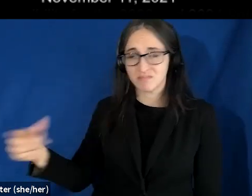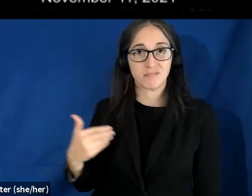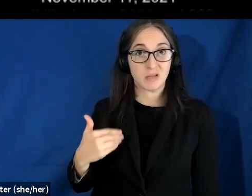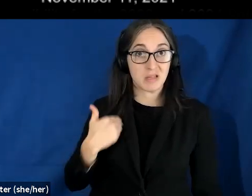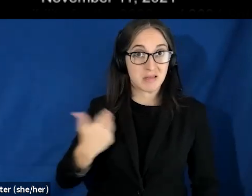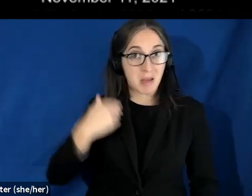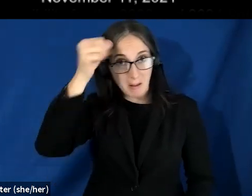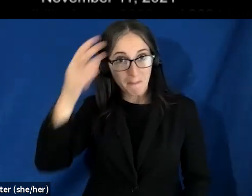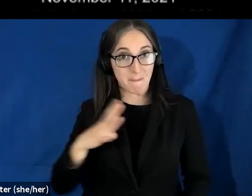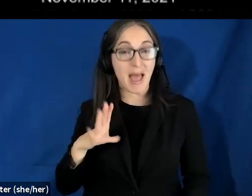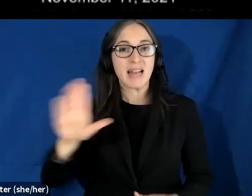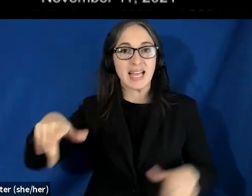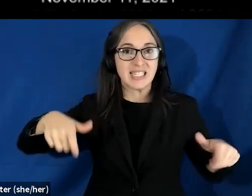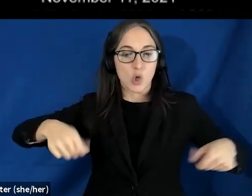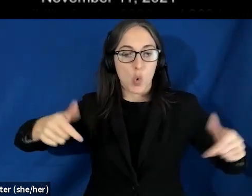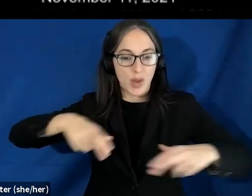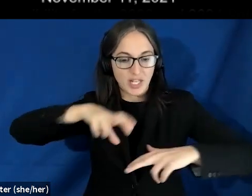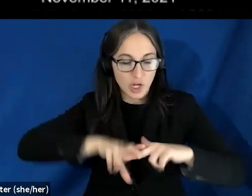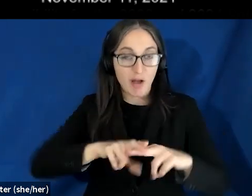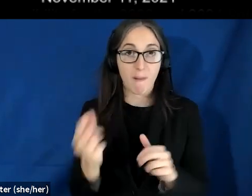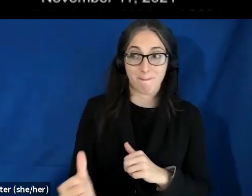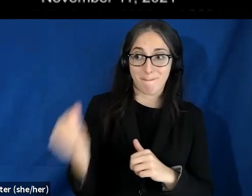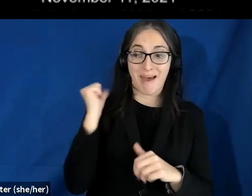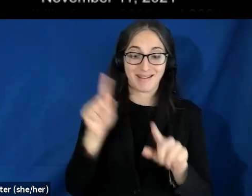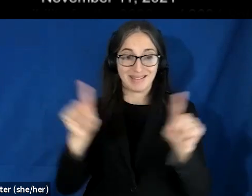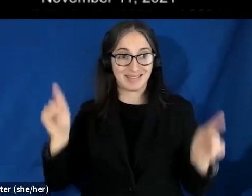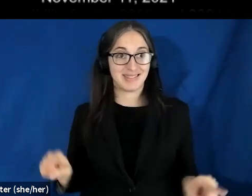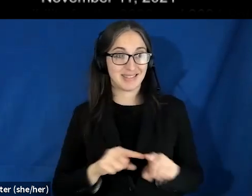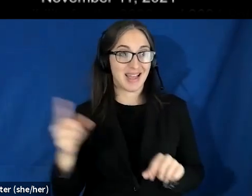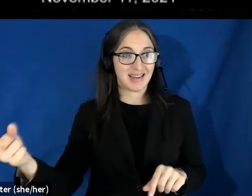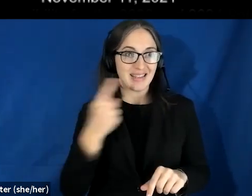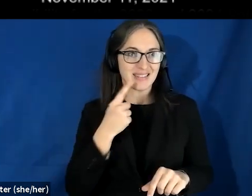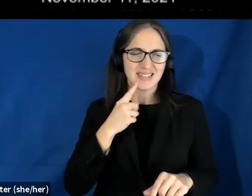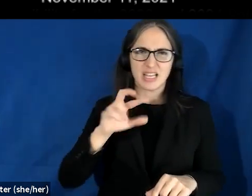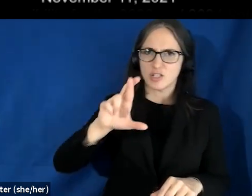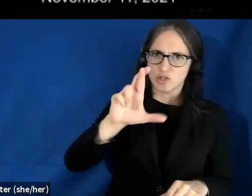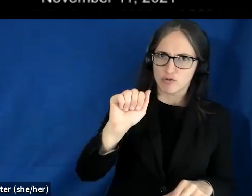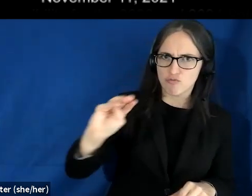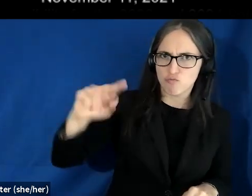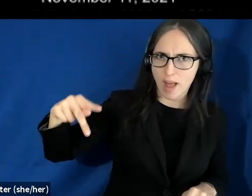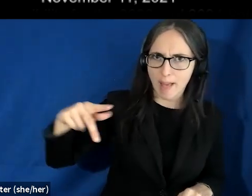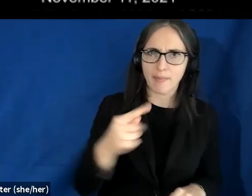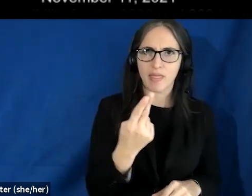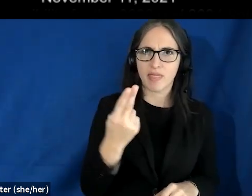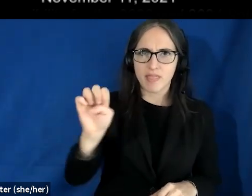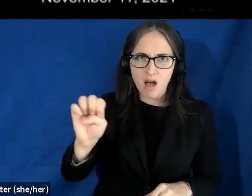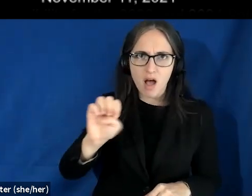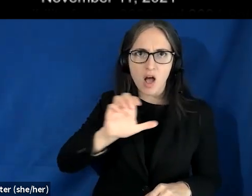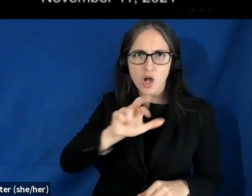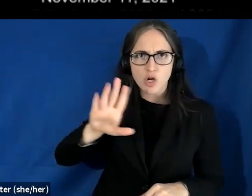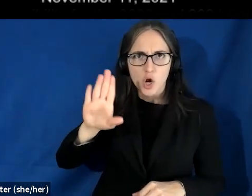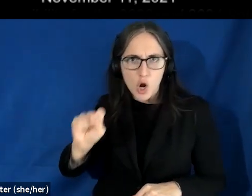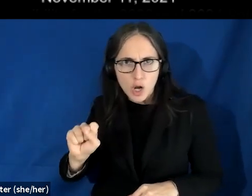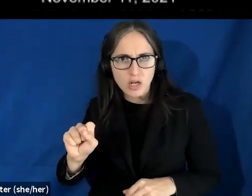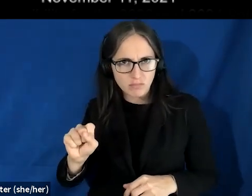the back of his wheelchair, there's a sign in capital letters that says, "Ramp the curbs, get me off the street." And he